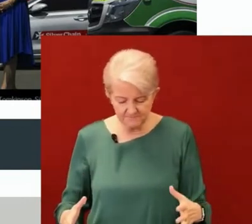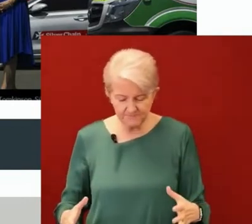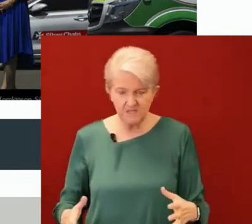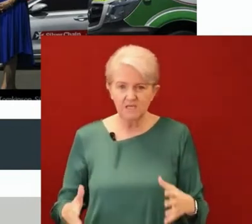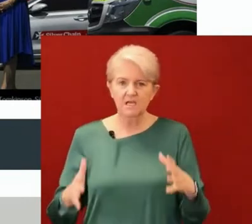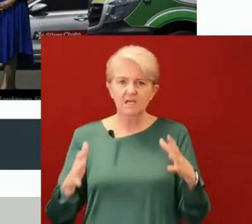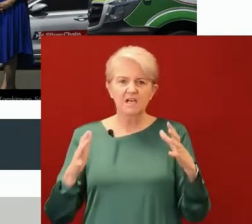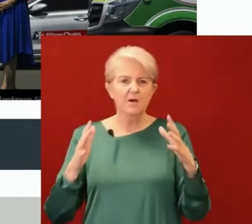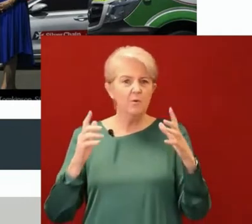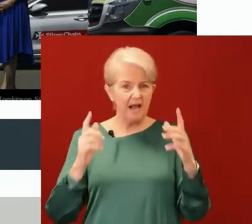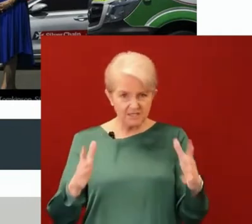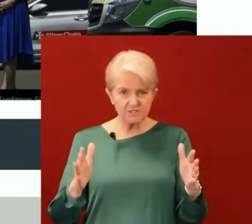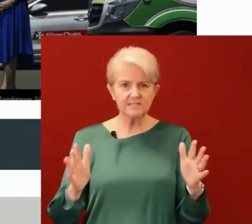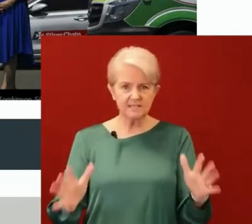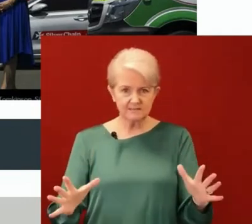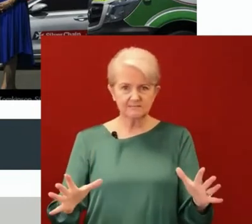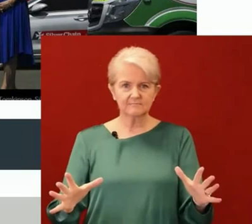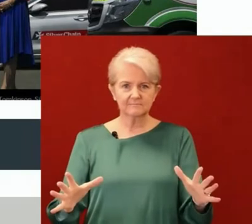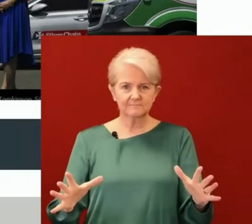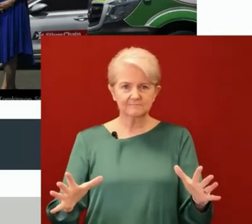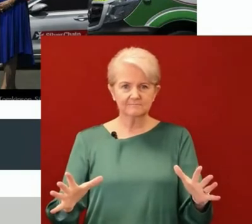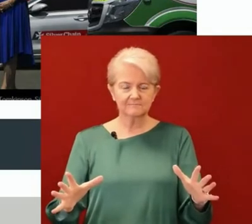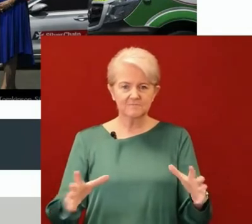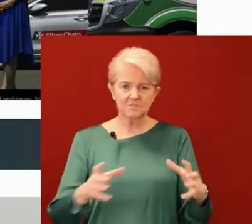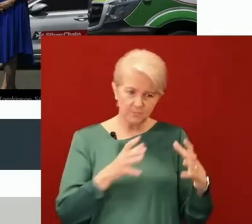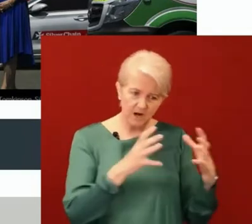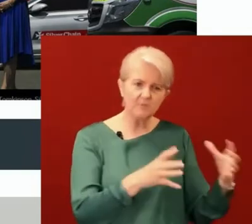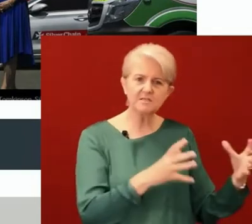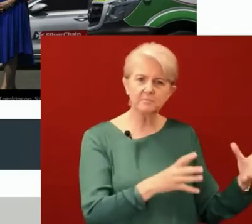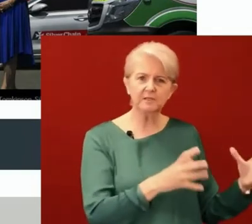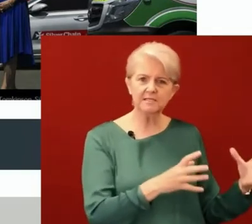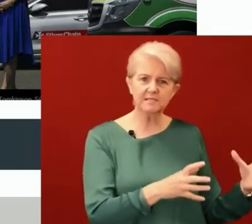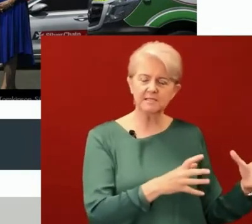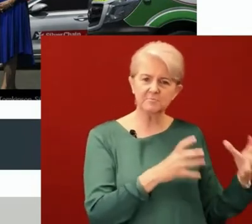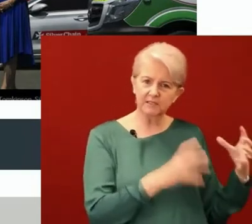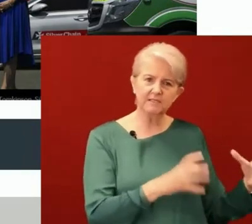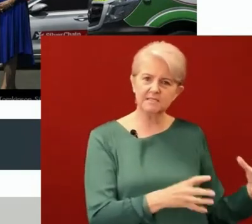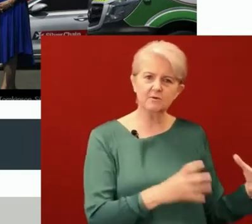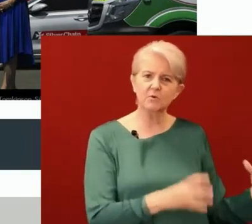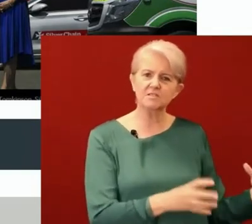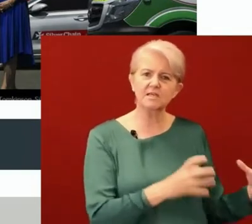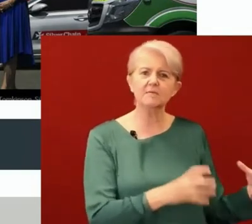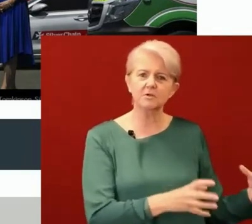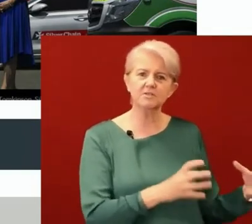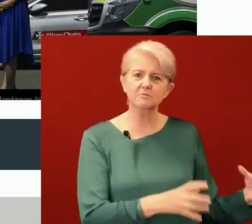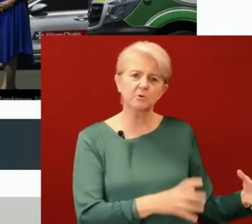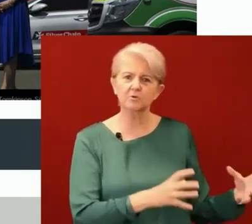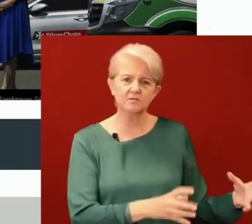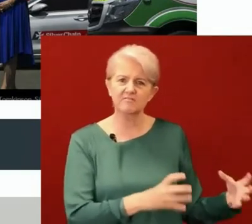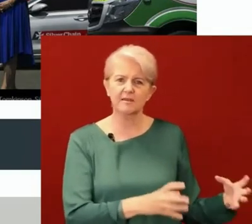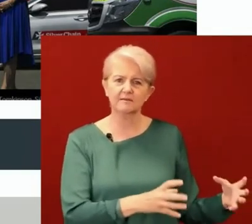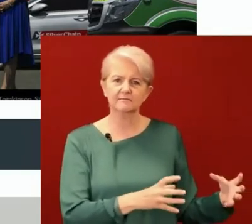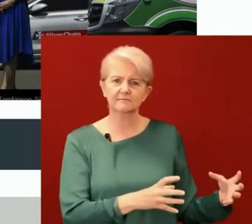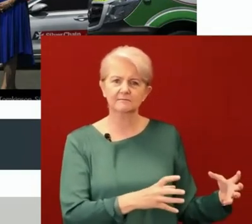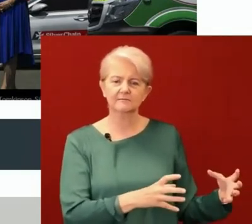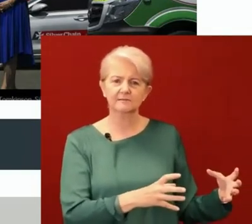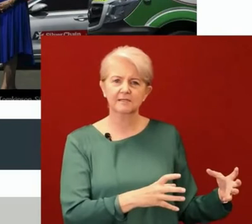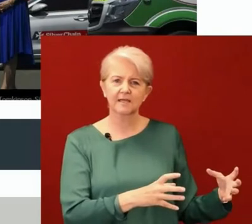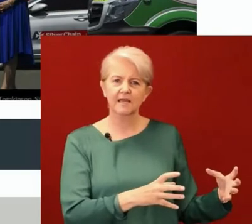world, when it actually doesn't. So when I was in policing, policing was the most important